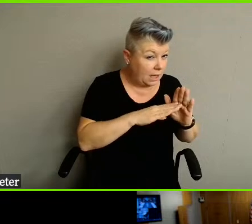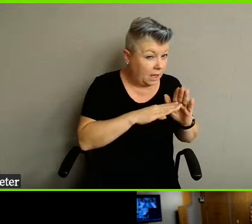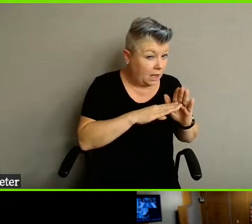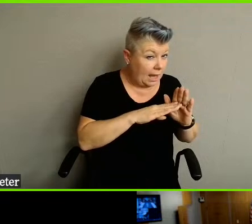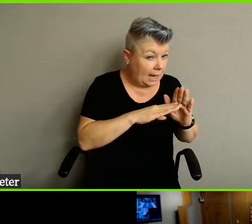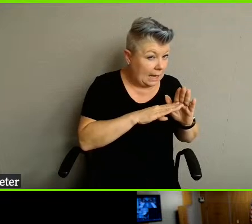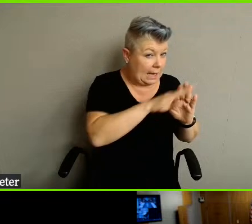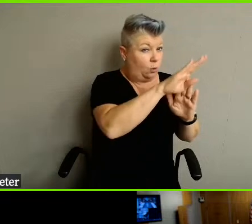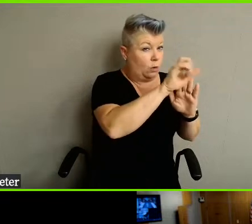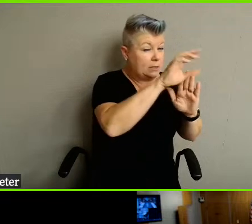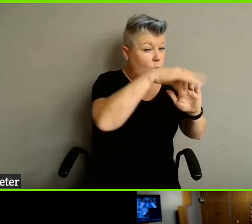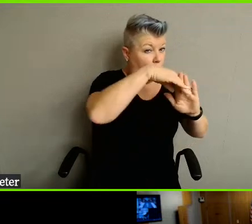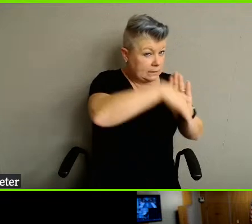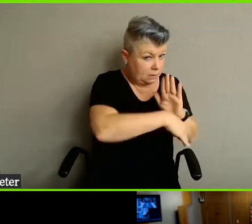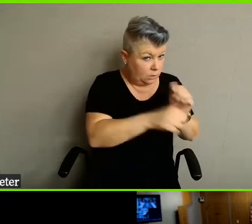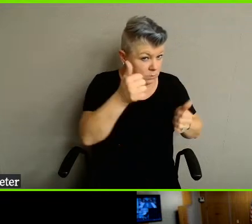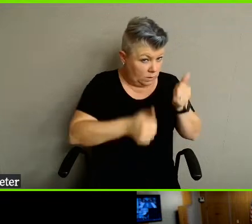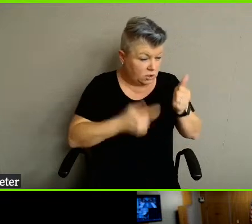into that.